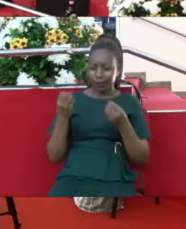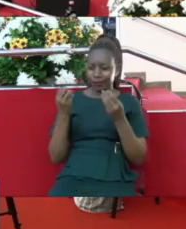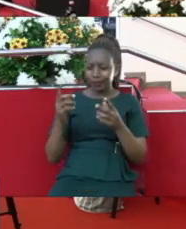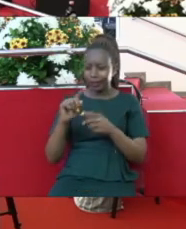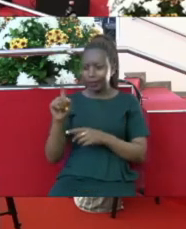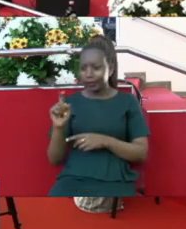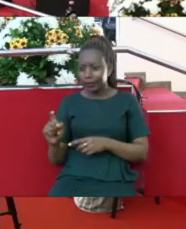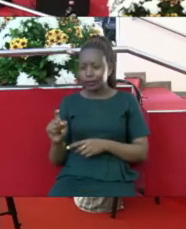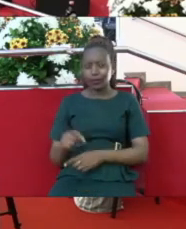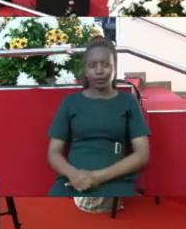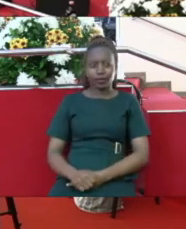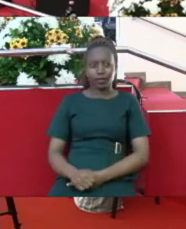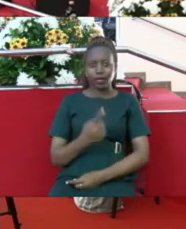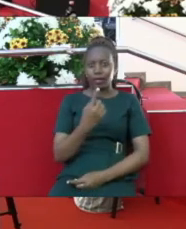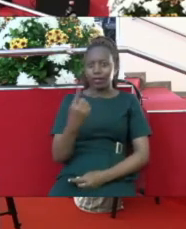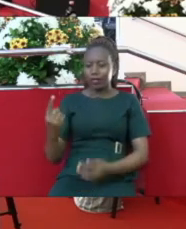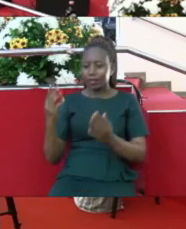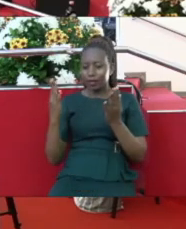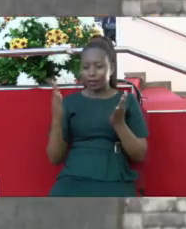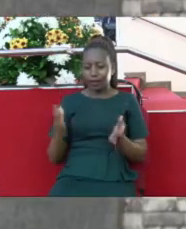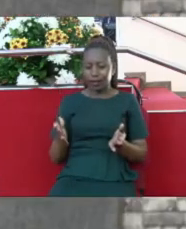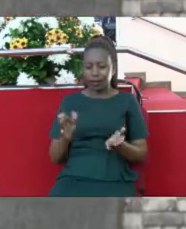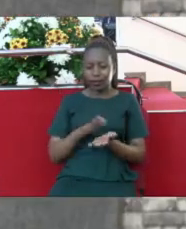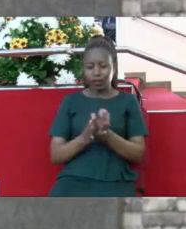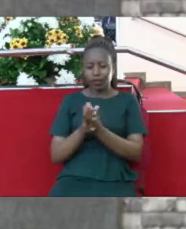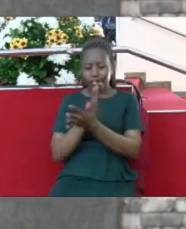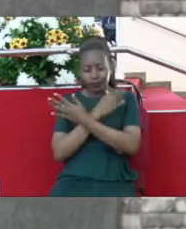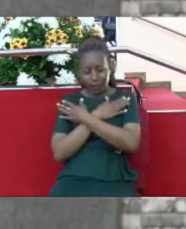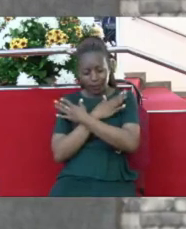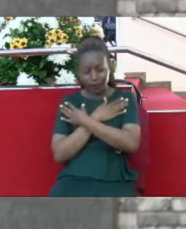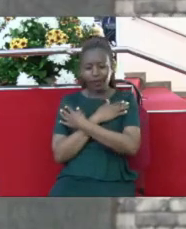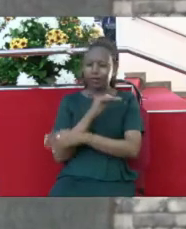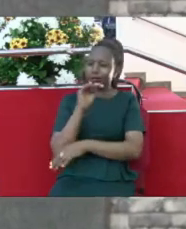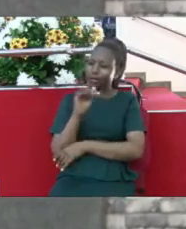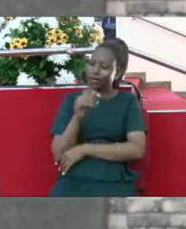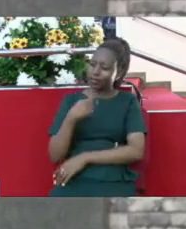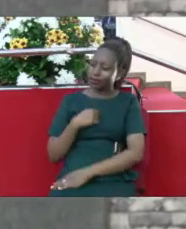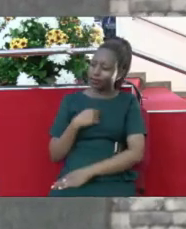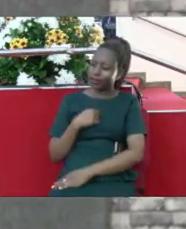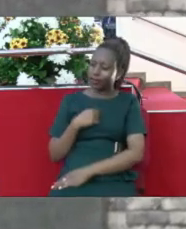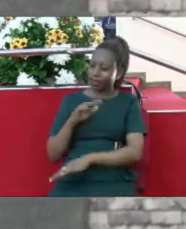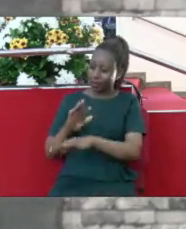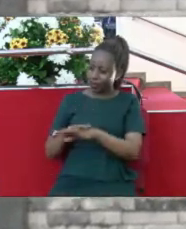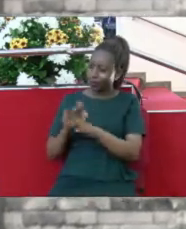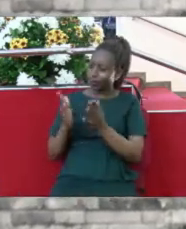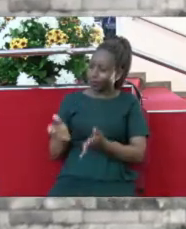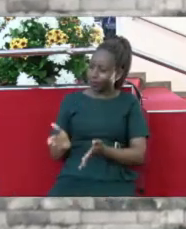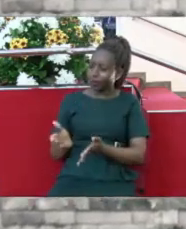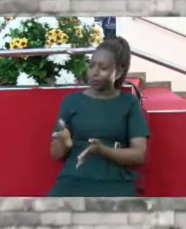friend. Kila mtu anakuwa rafiki yako. Say, have I, nimekukosea, kuna kitu nimekukosea. You start asking, have I wronged you in any way?